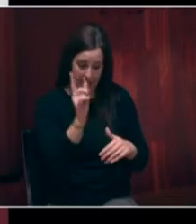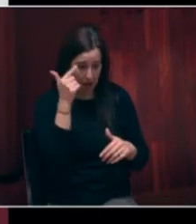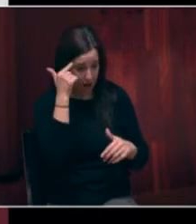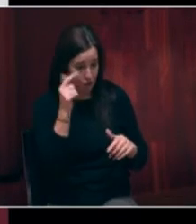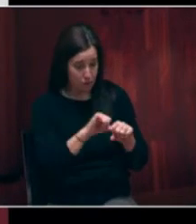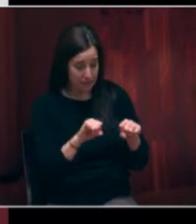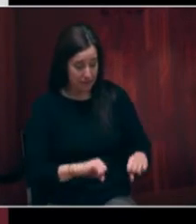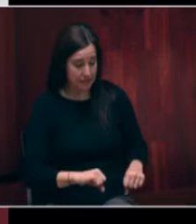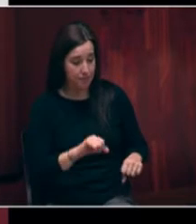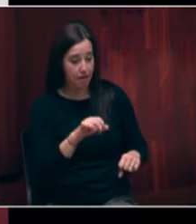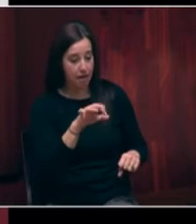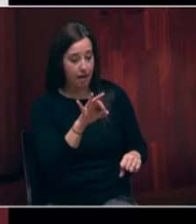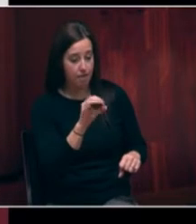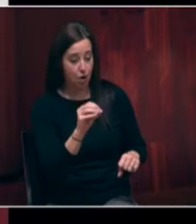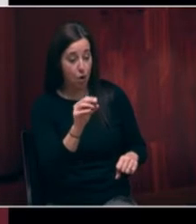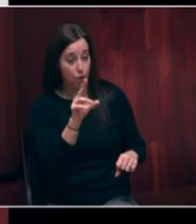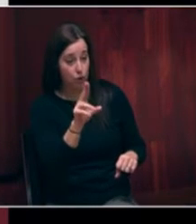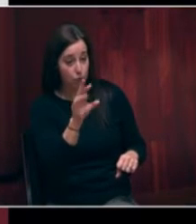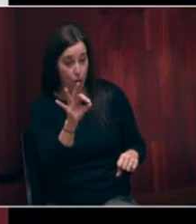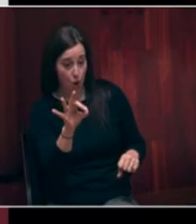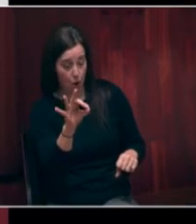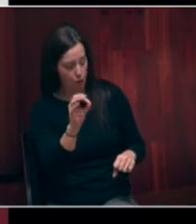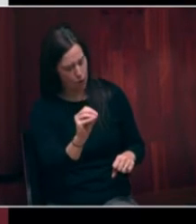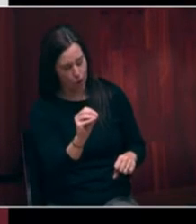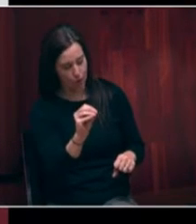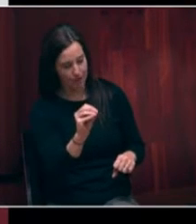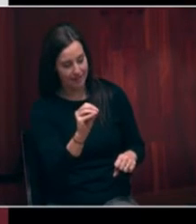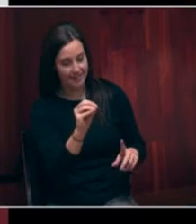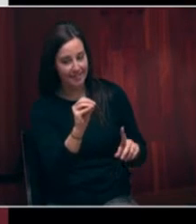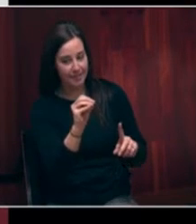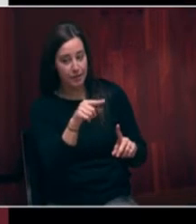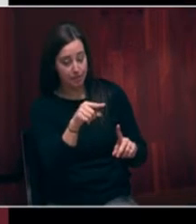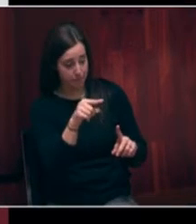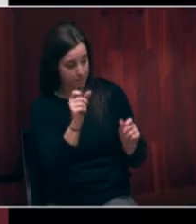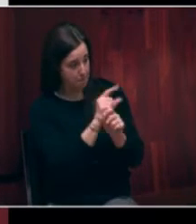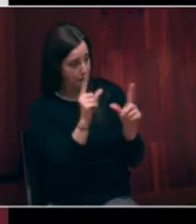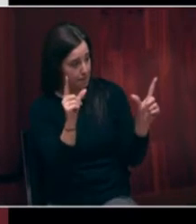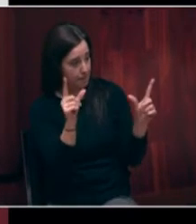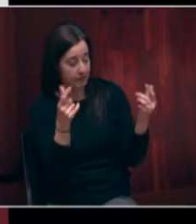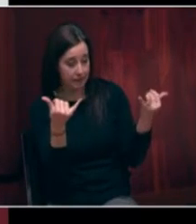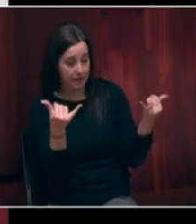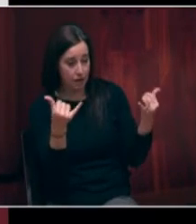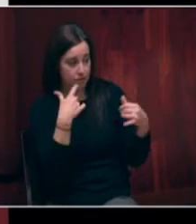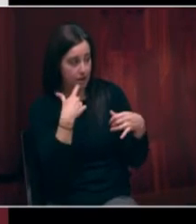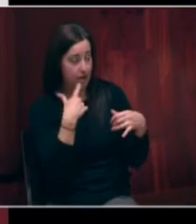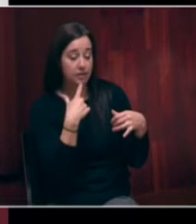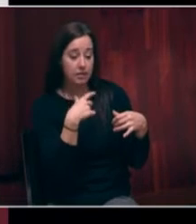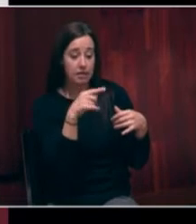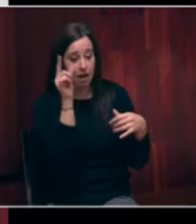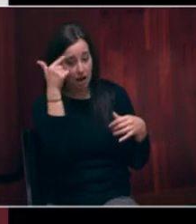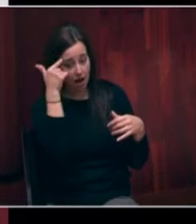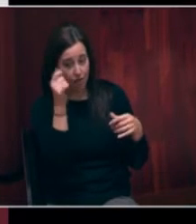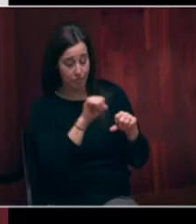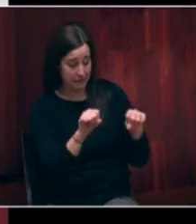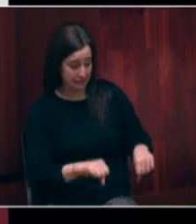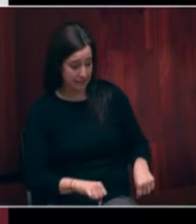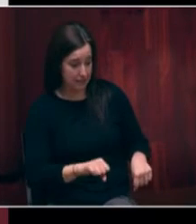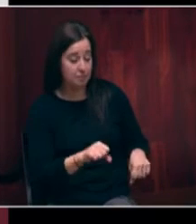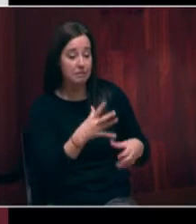contains FOUO. That banner marking now, or that pop-up, can now say, government system, this contains CUI. That's your